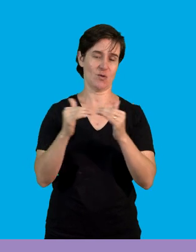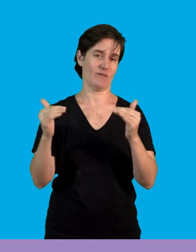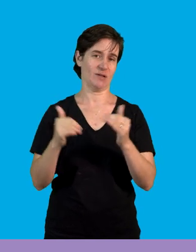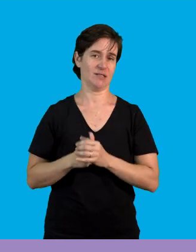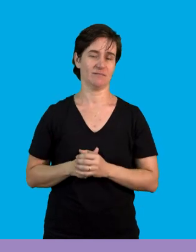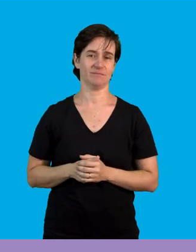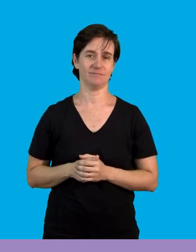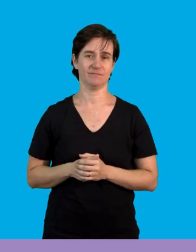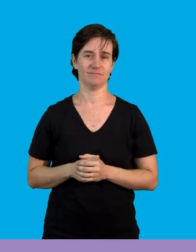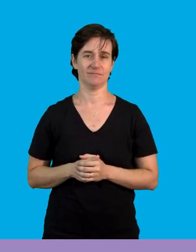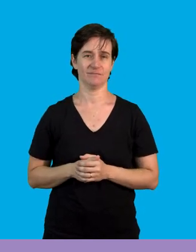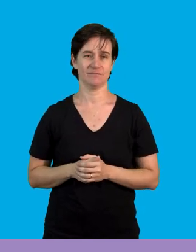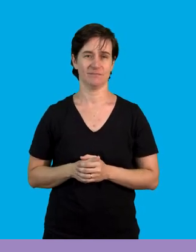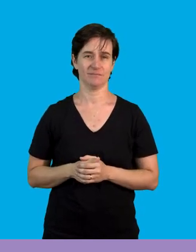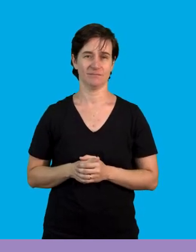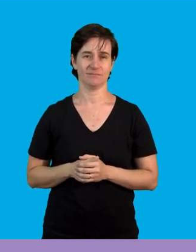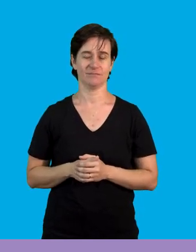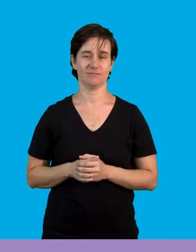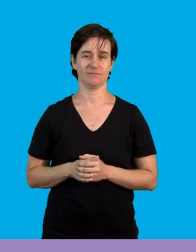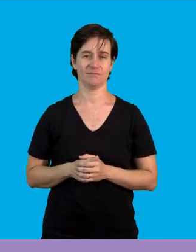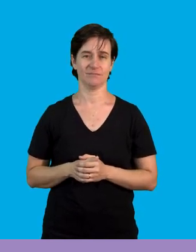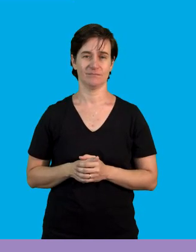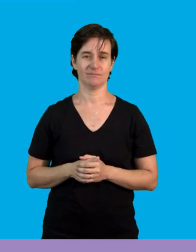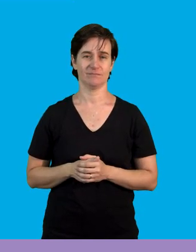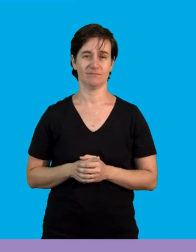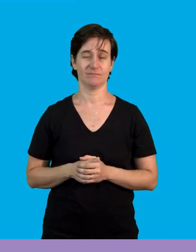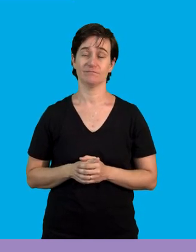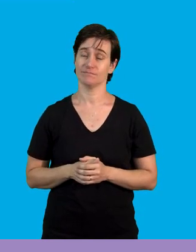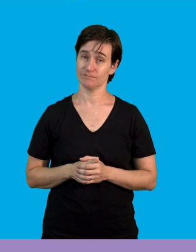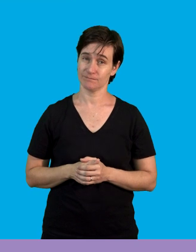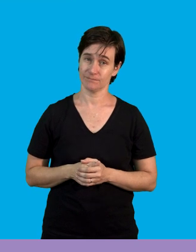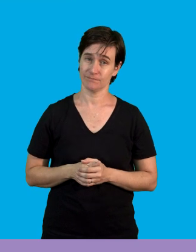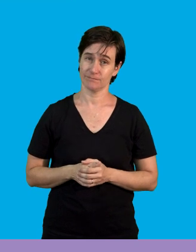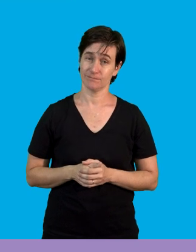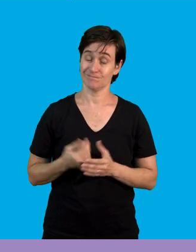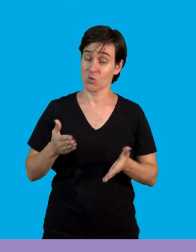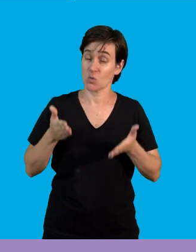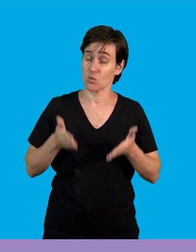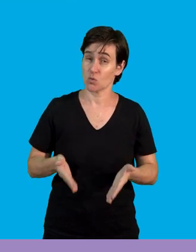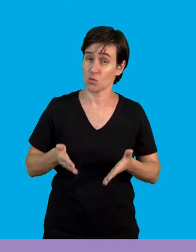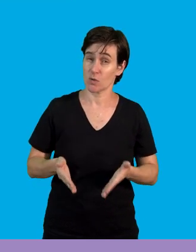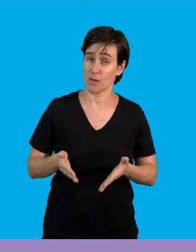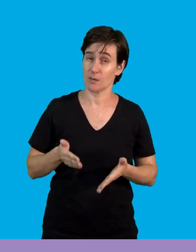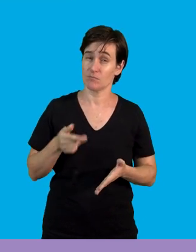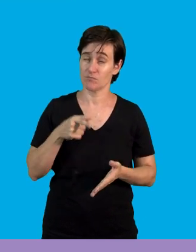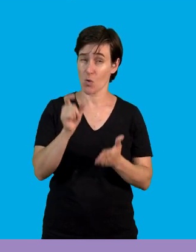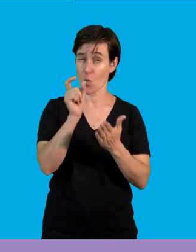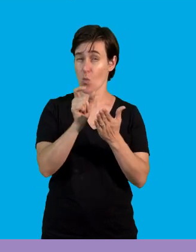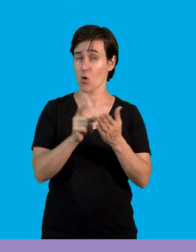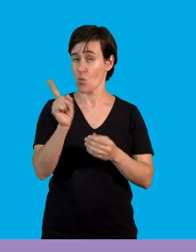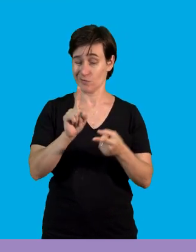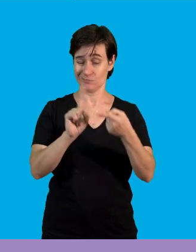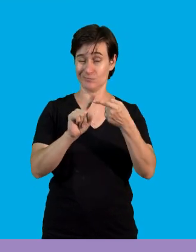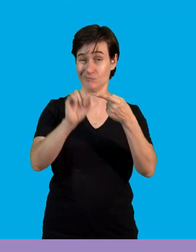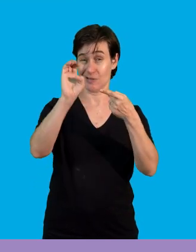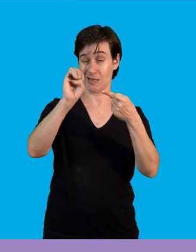we are now able to remember that those fractions that we did. As we move on, for today we're